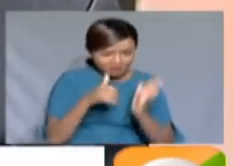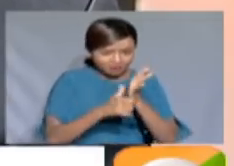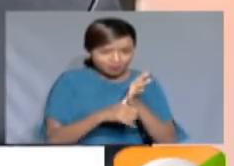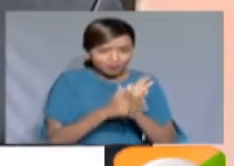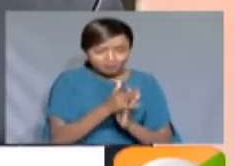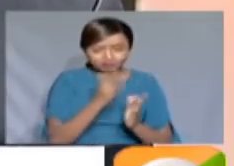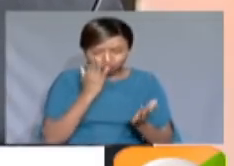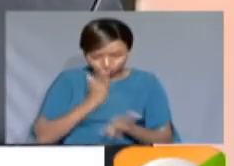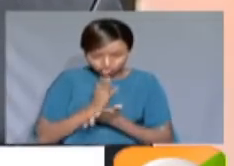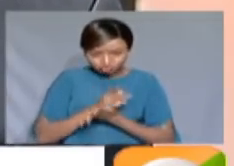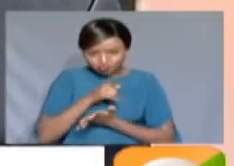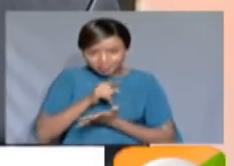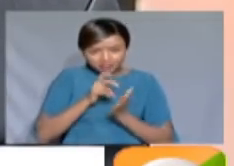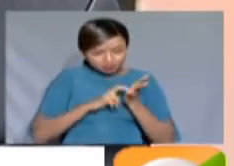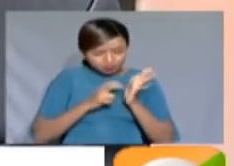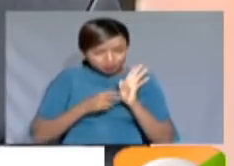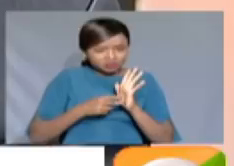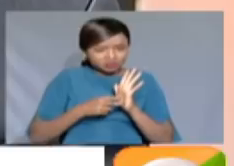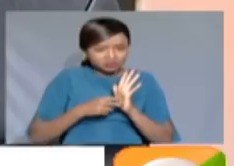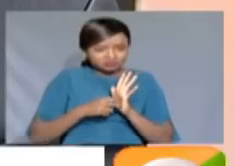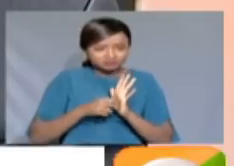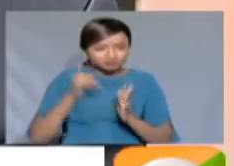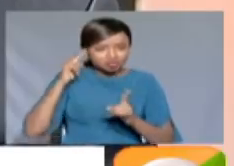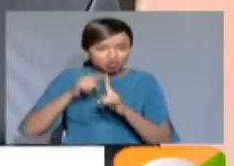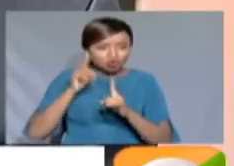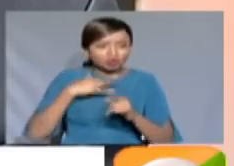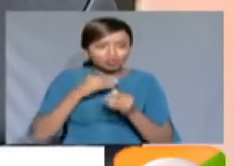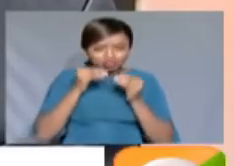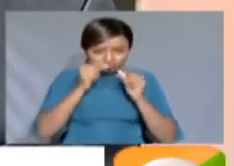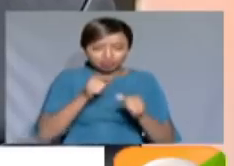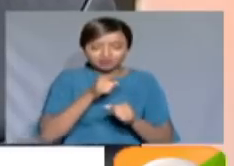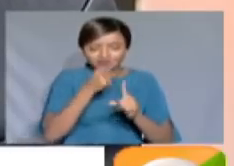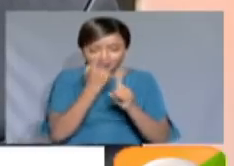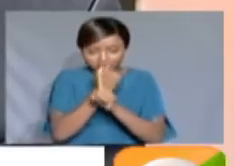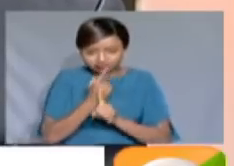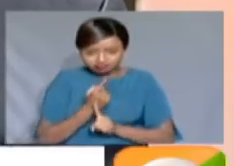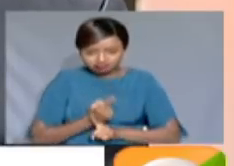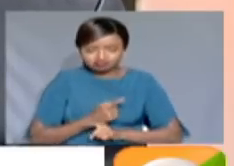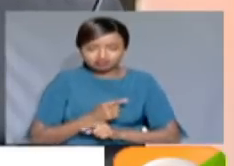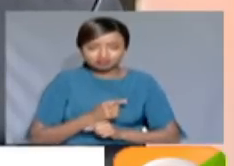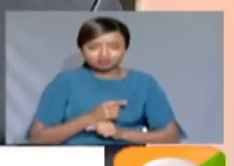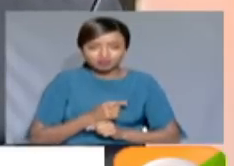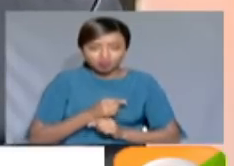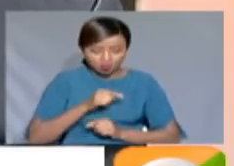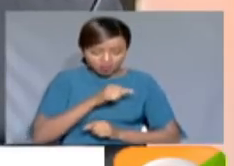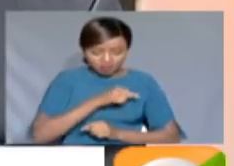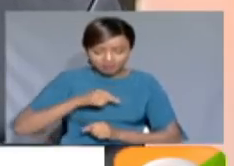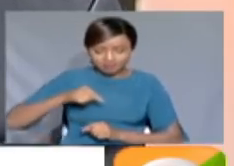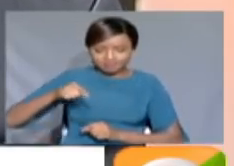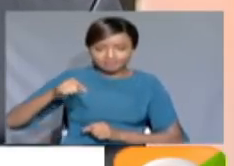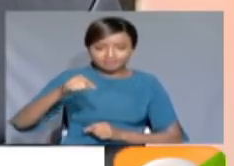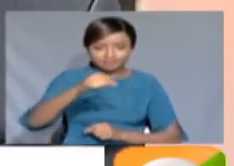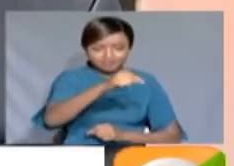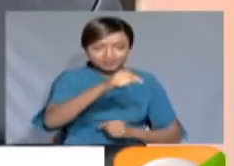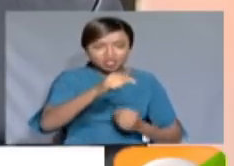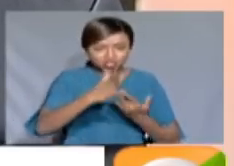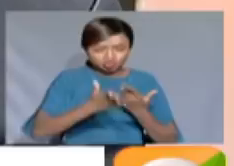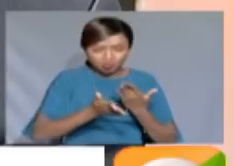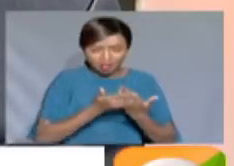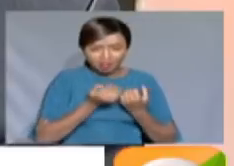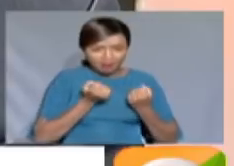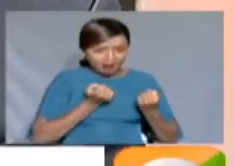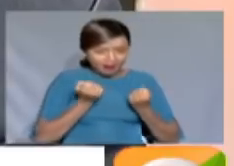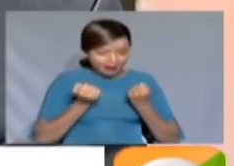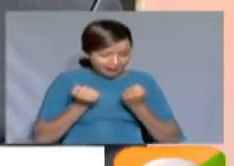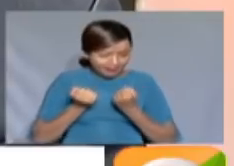this project is meant to actually deal with all those bottlenecks that we have within that corridor to ensure that at least vehicles that